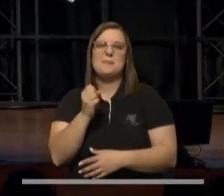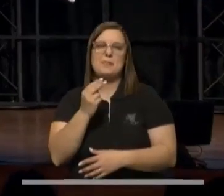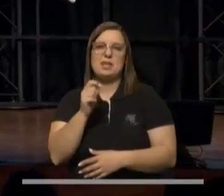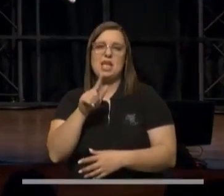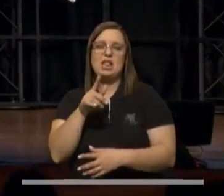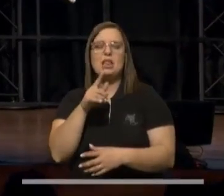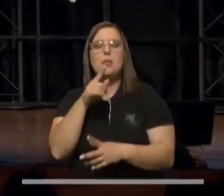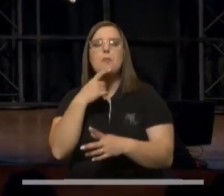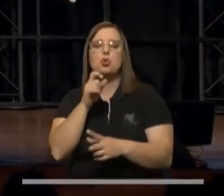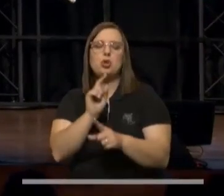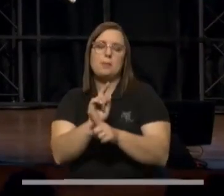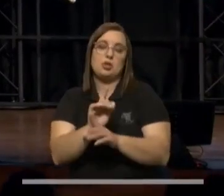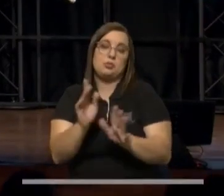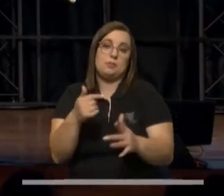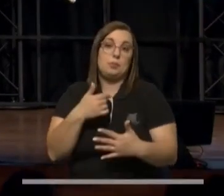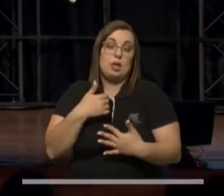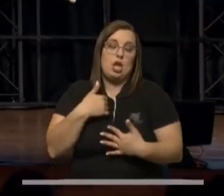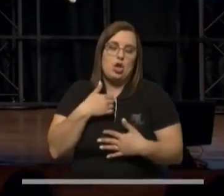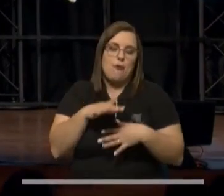question.